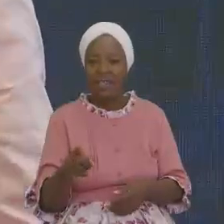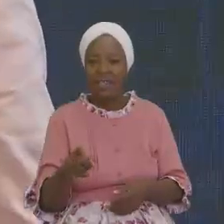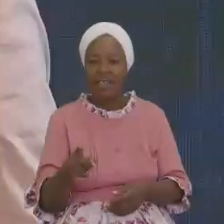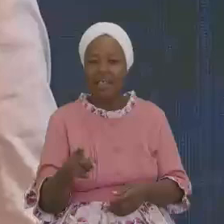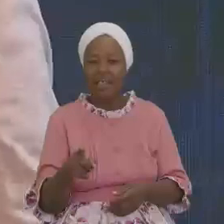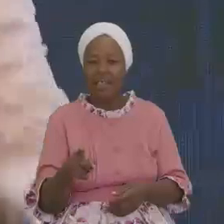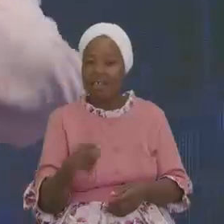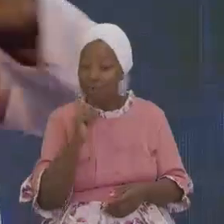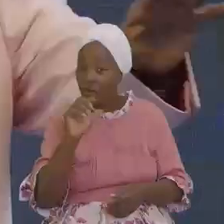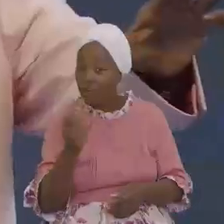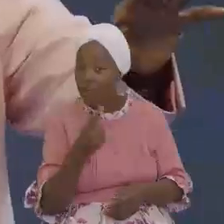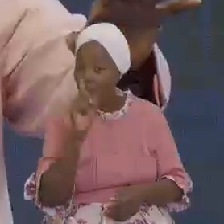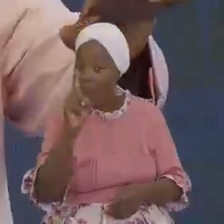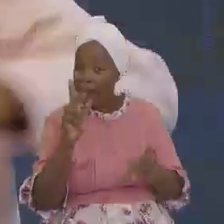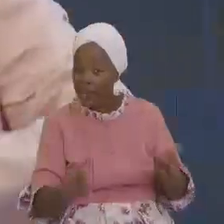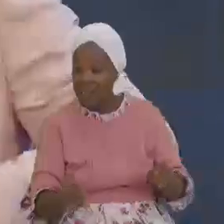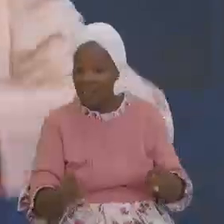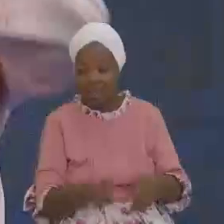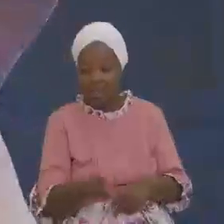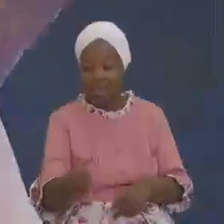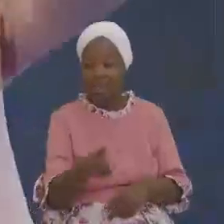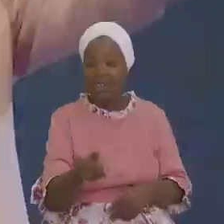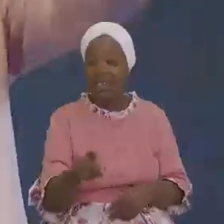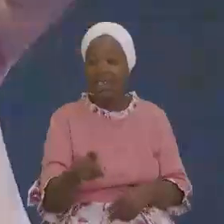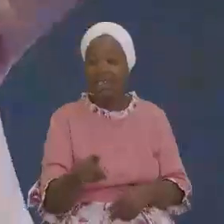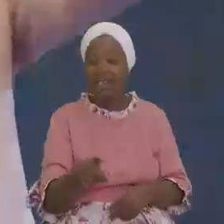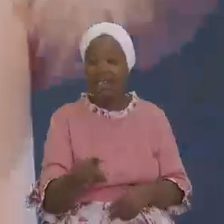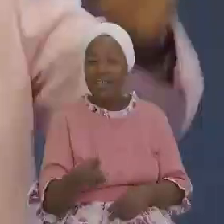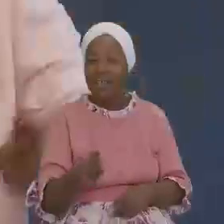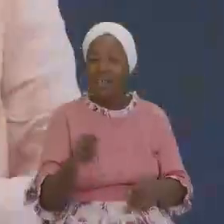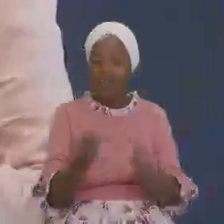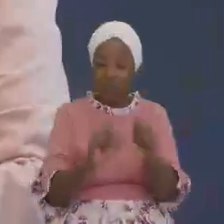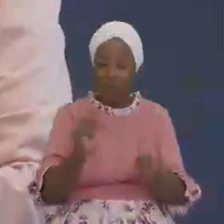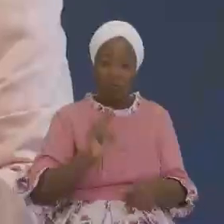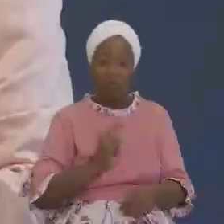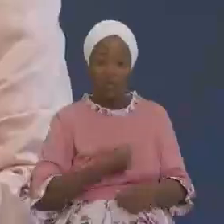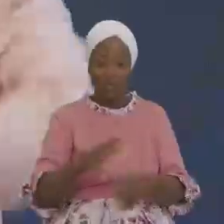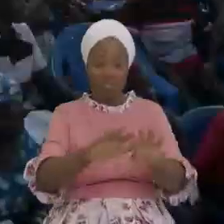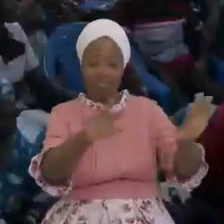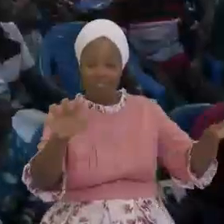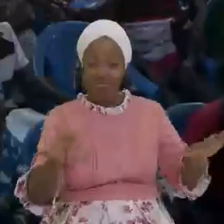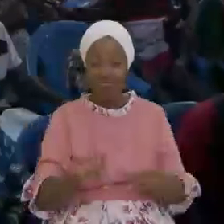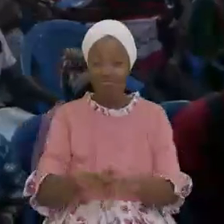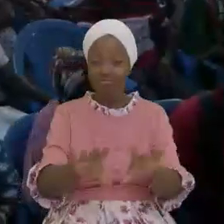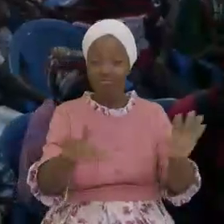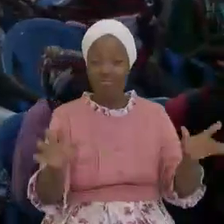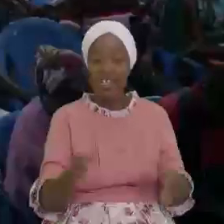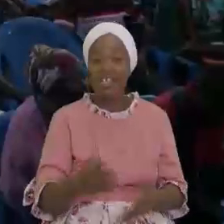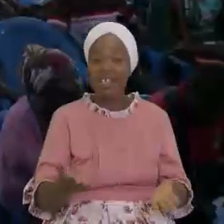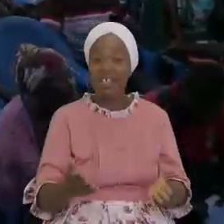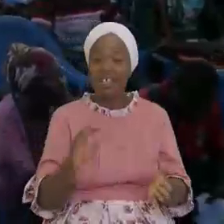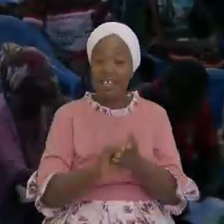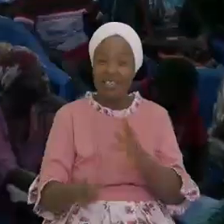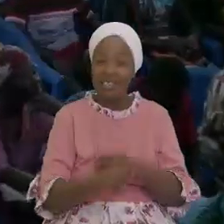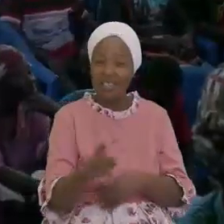not only one person, they, all of us over there, that they,